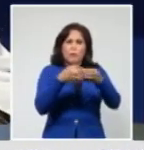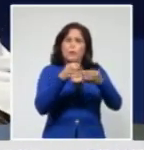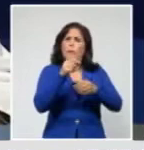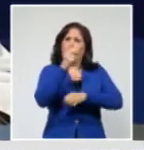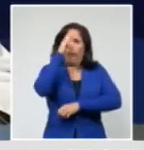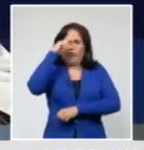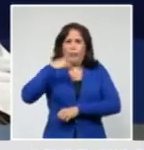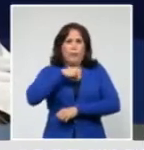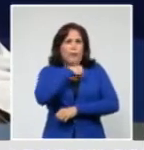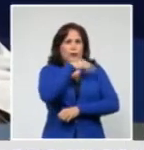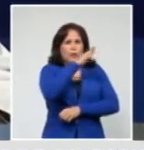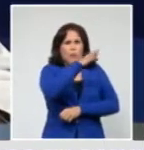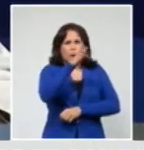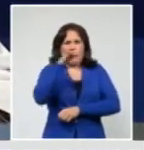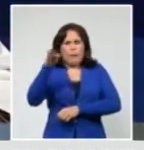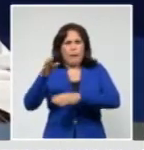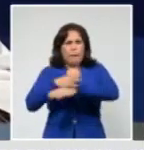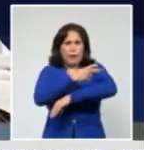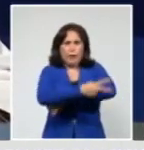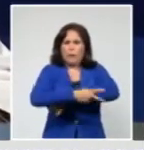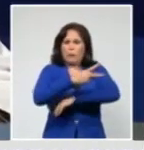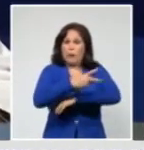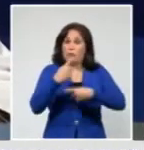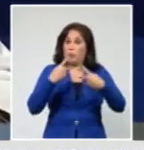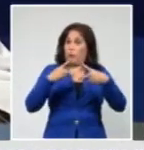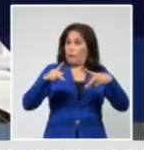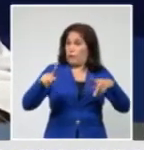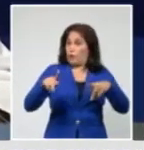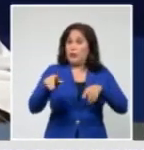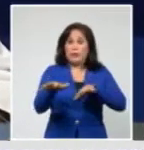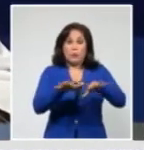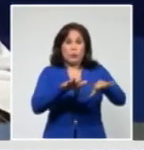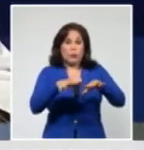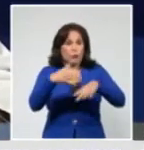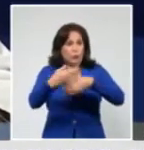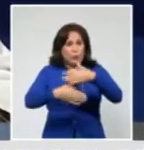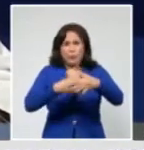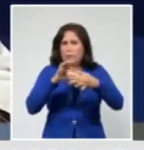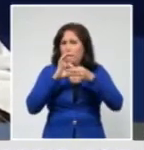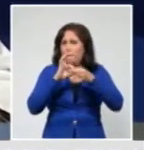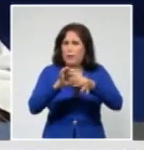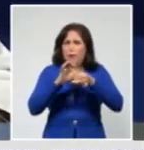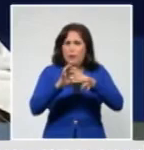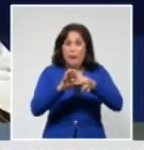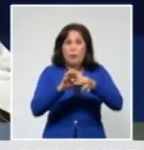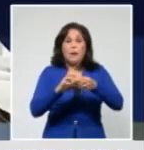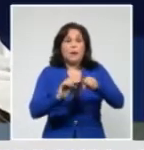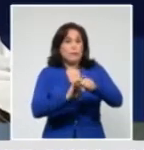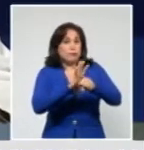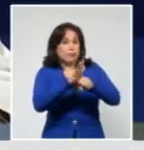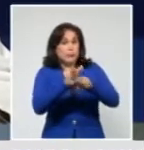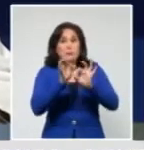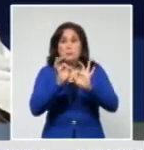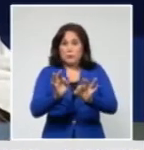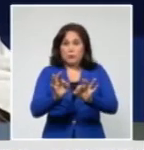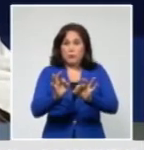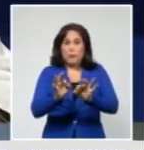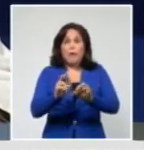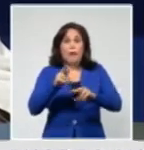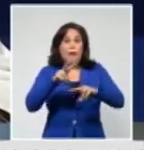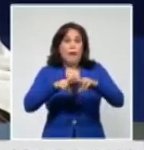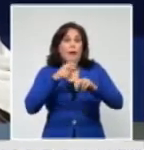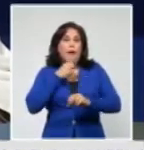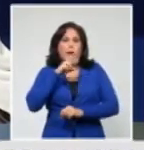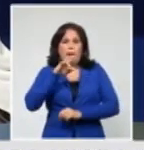the founding of the Henry Reeve International Medical Brigade, specializing in disaster situations and